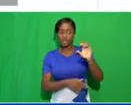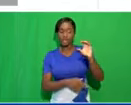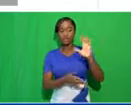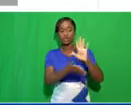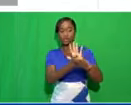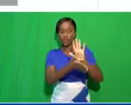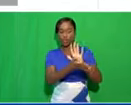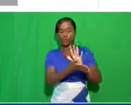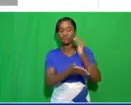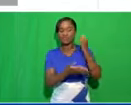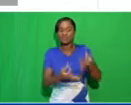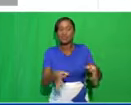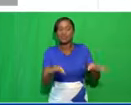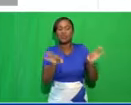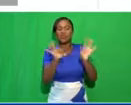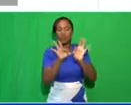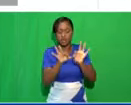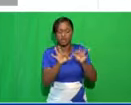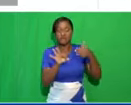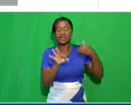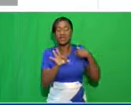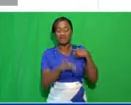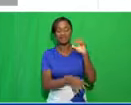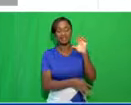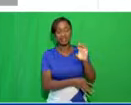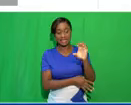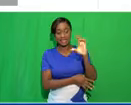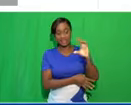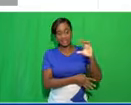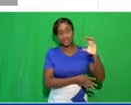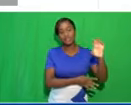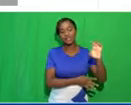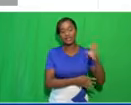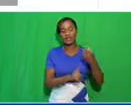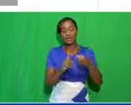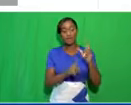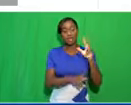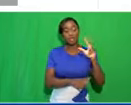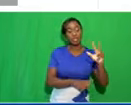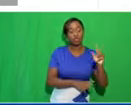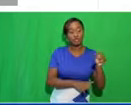importance of that early education that takes place between ages